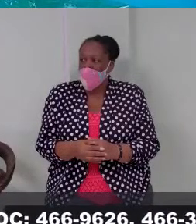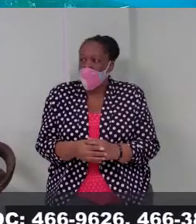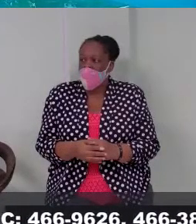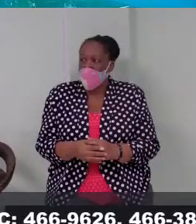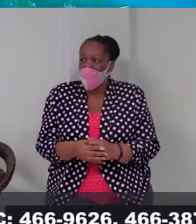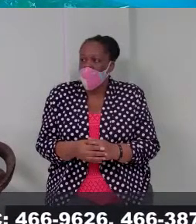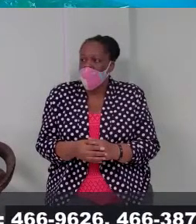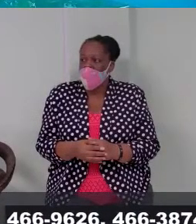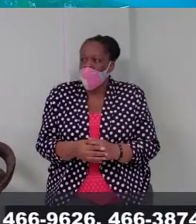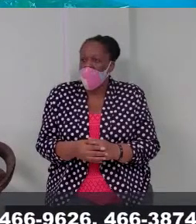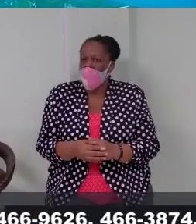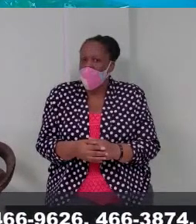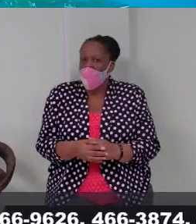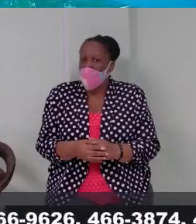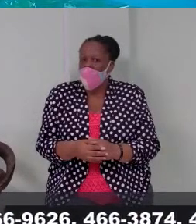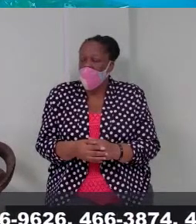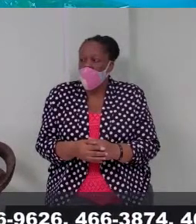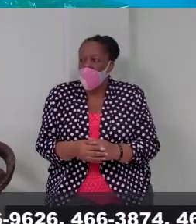One second.